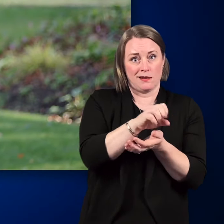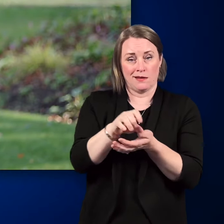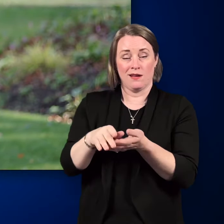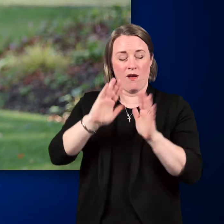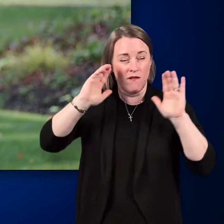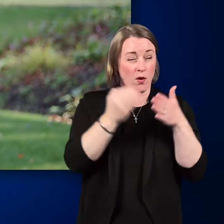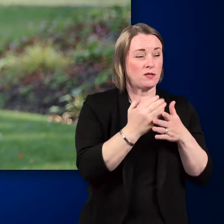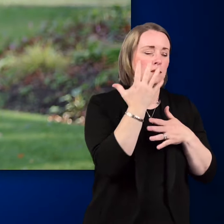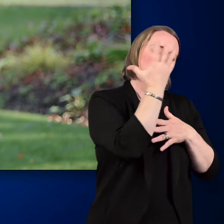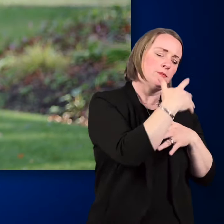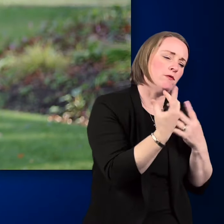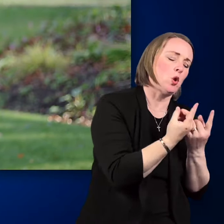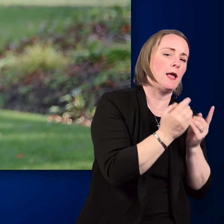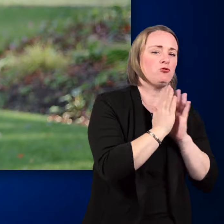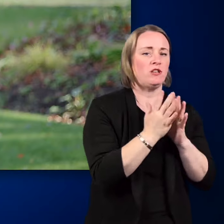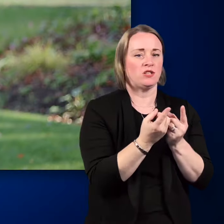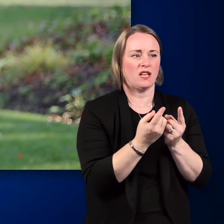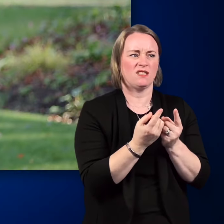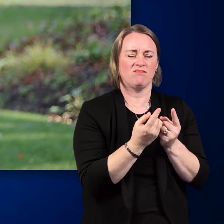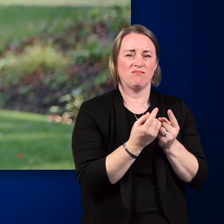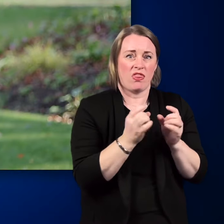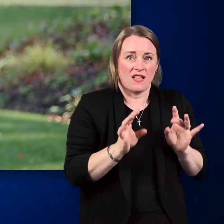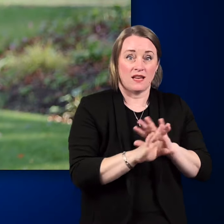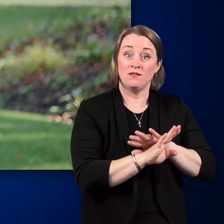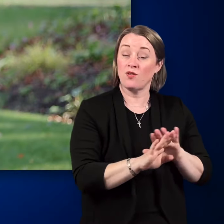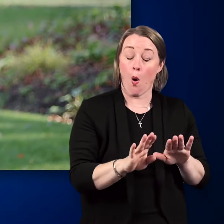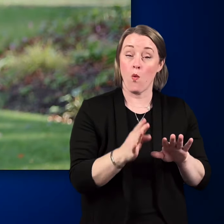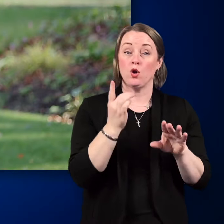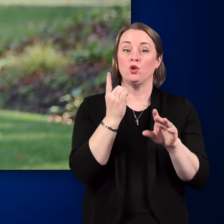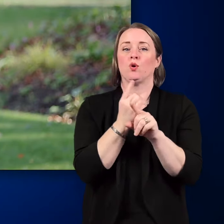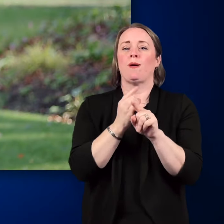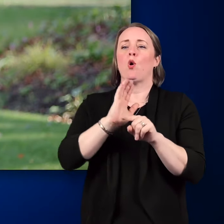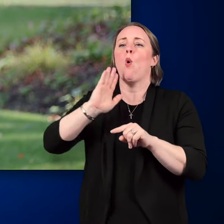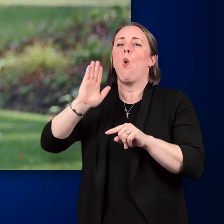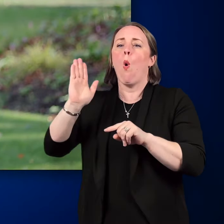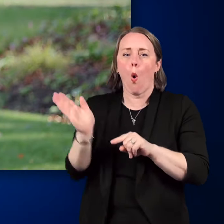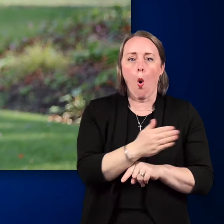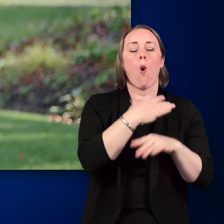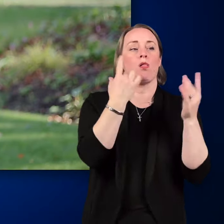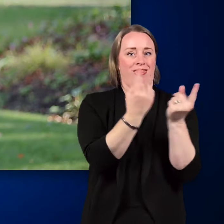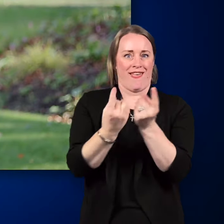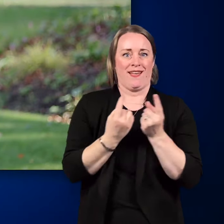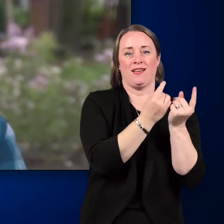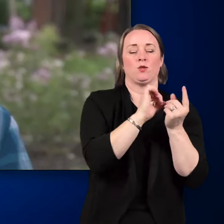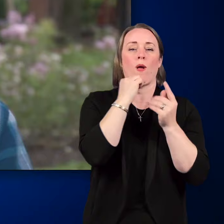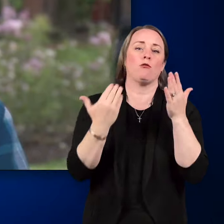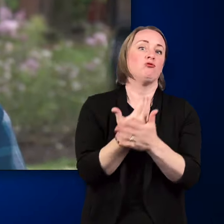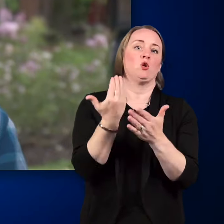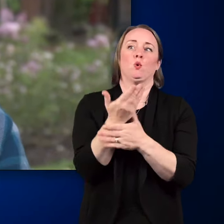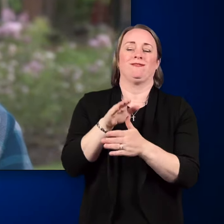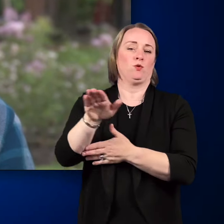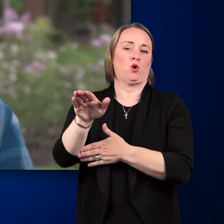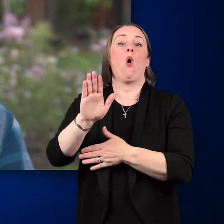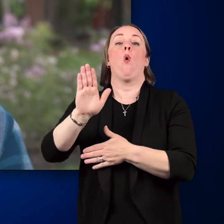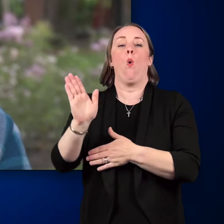religious. He talks a lot about the all things will be renewed and restored one day. And